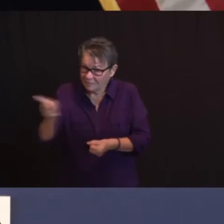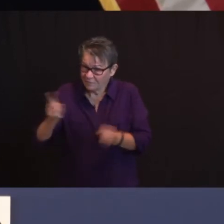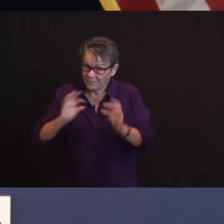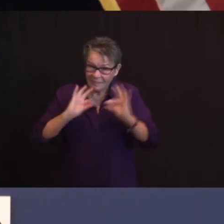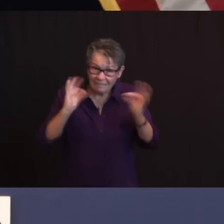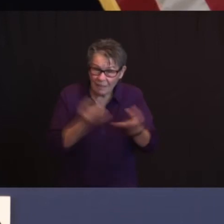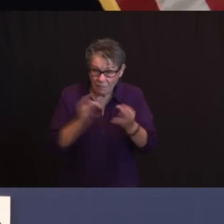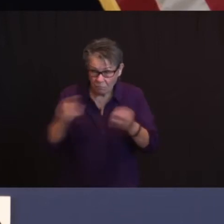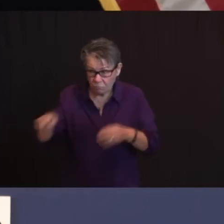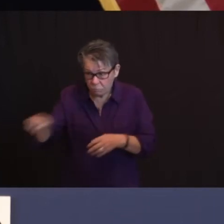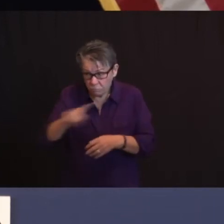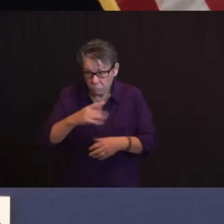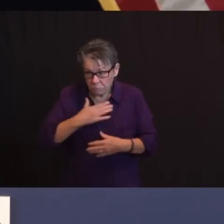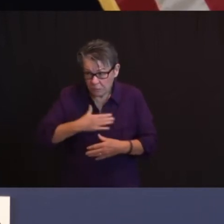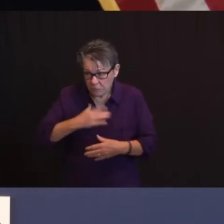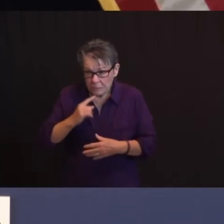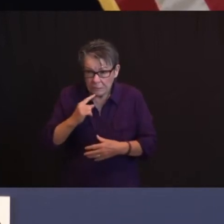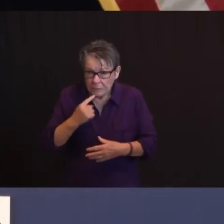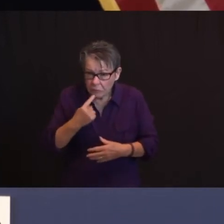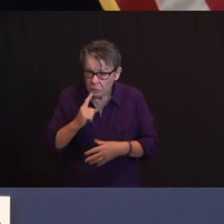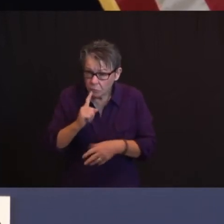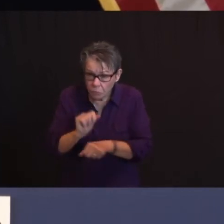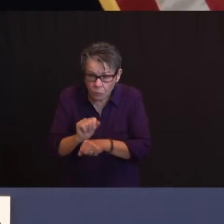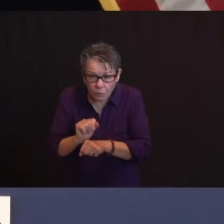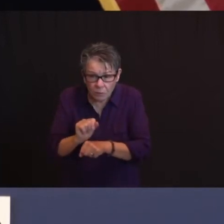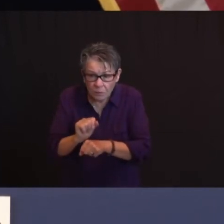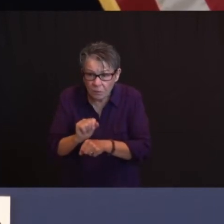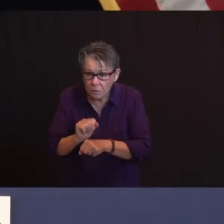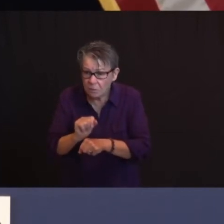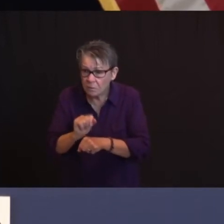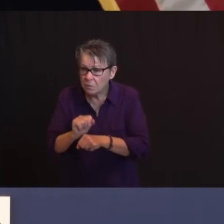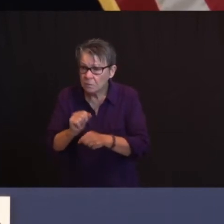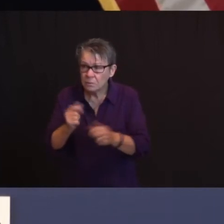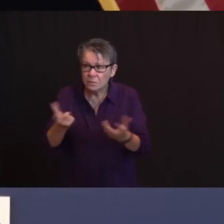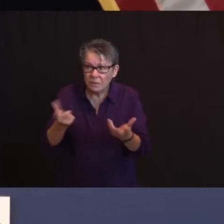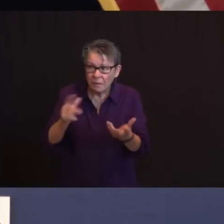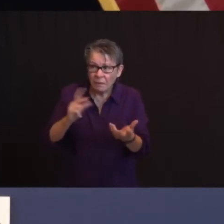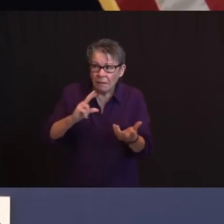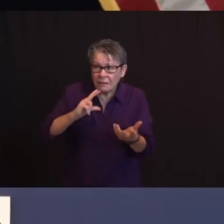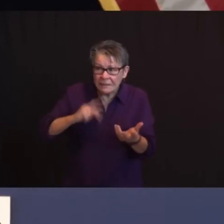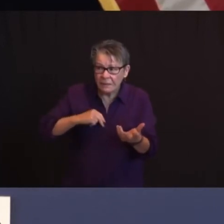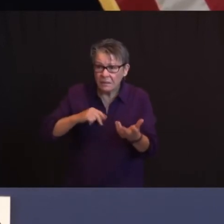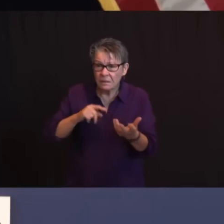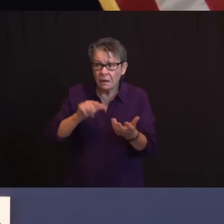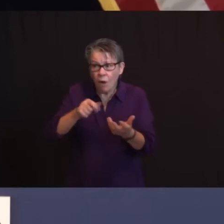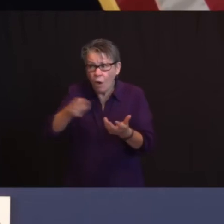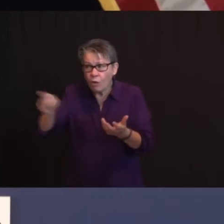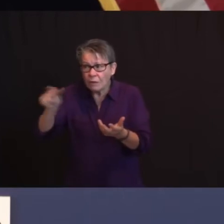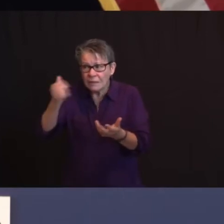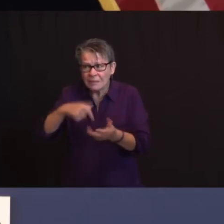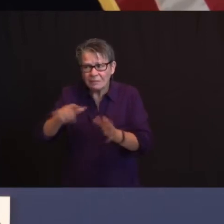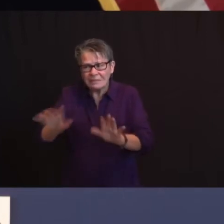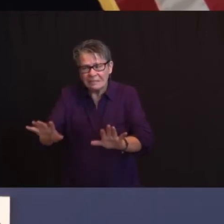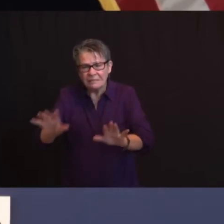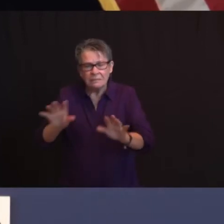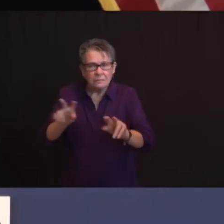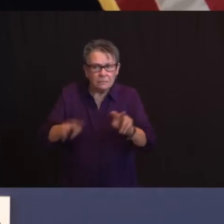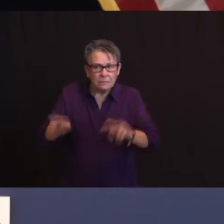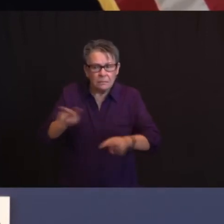not, to adhere to the 10 people or less restriction. So the guidance really comes from the Attorney General's office, not me